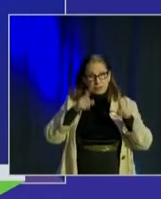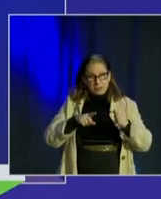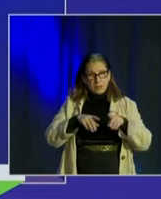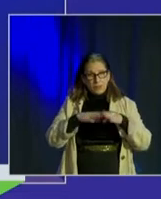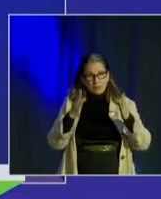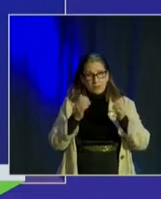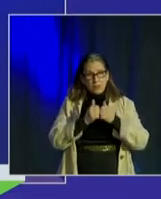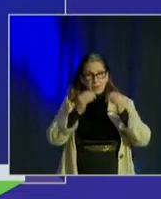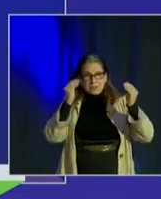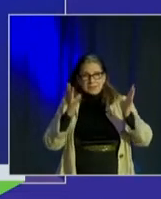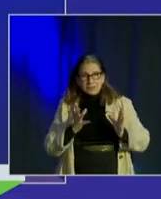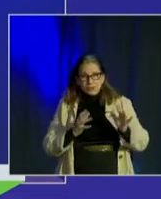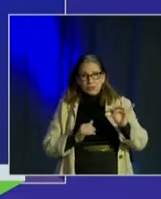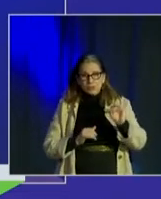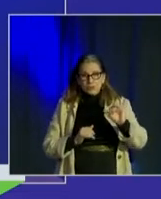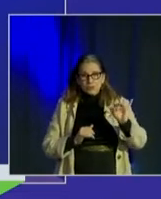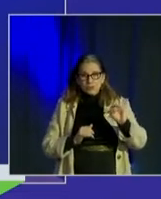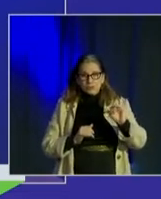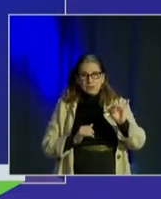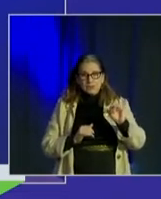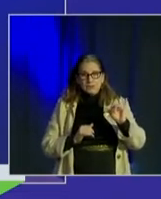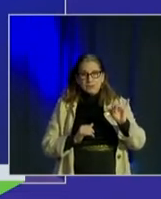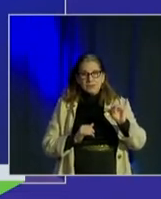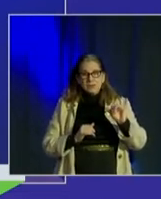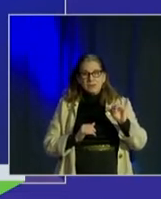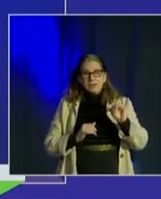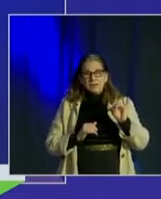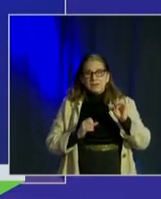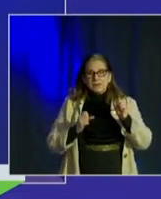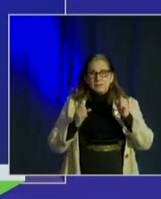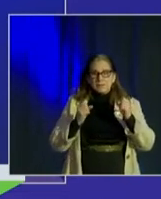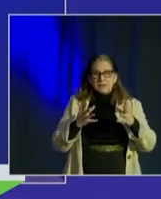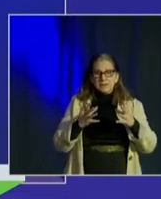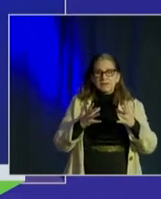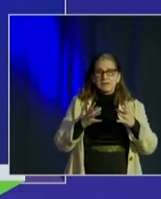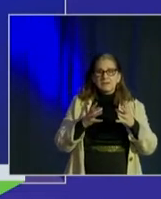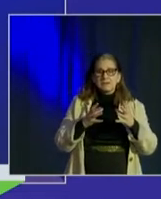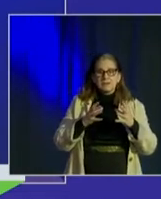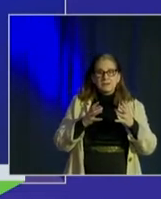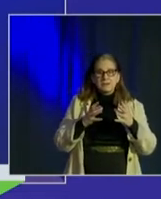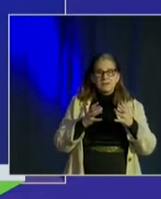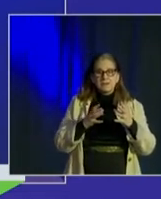after having made tens of millions of dollars of investments